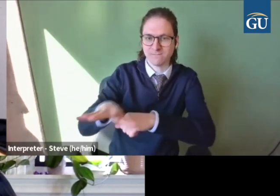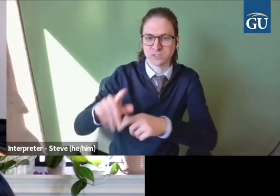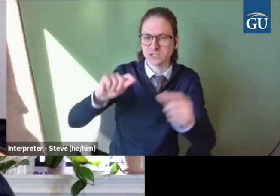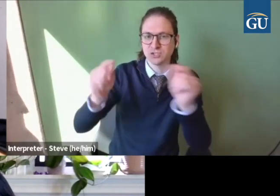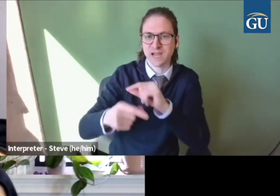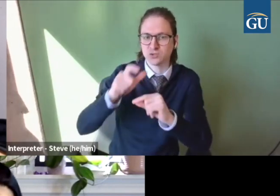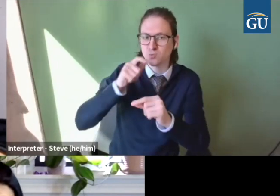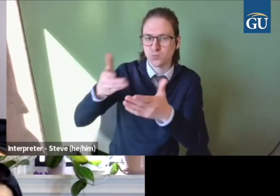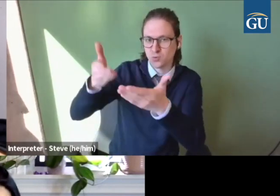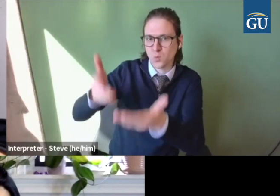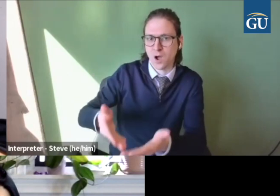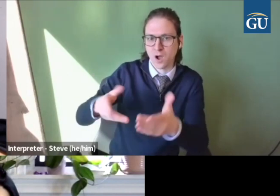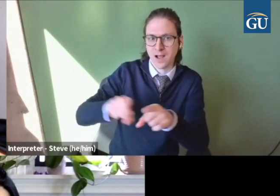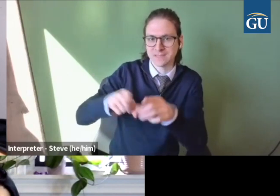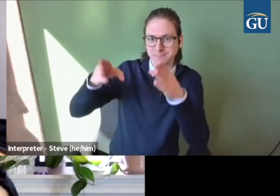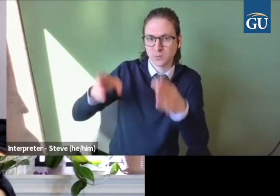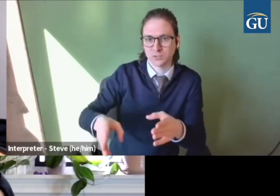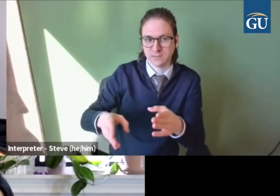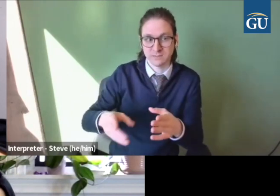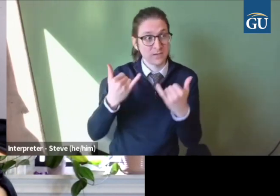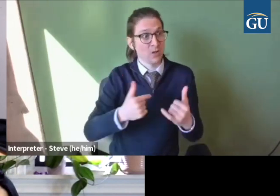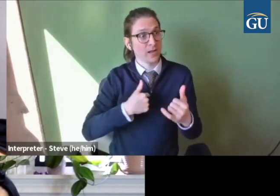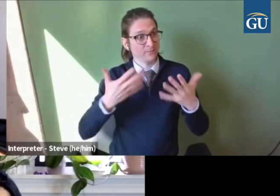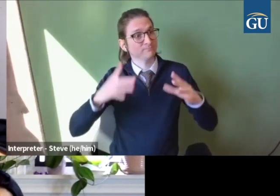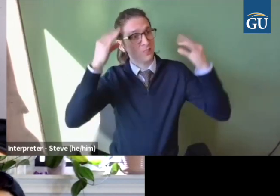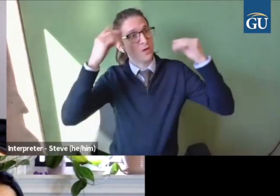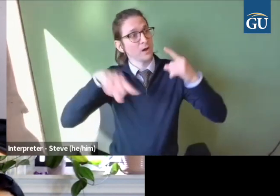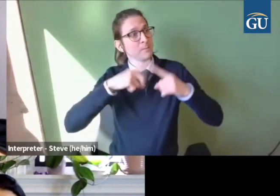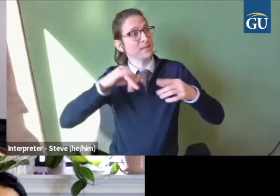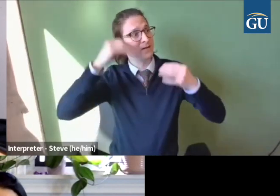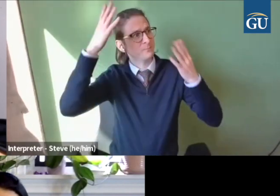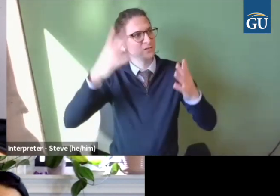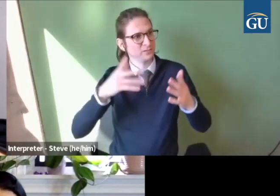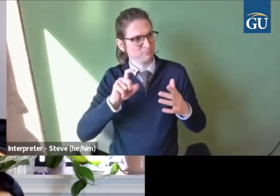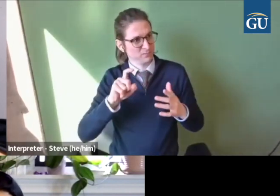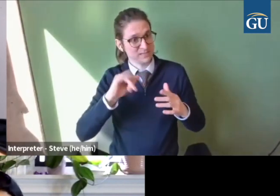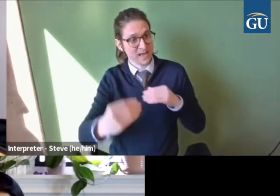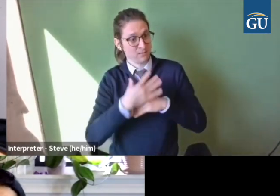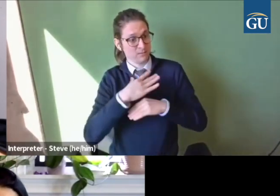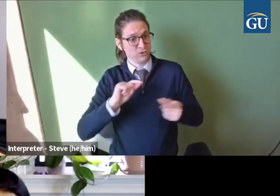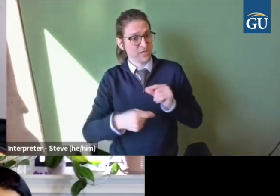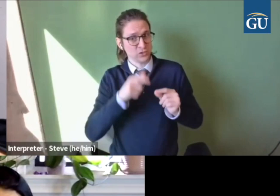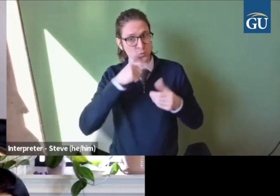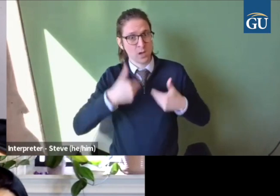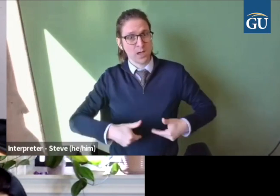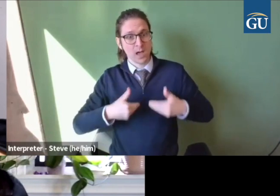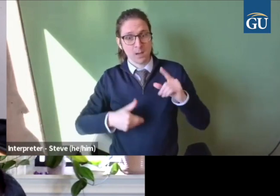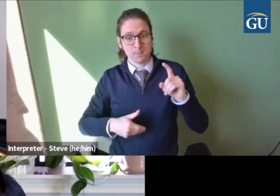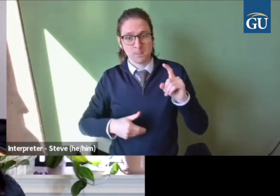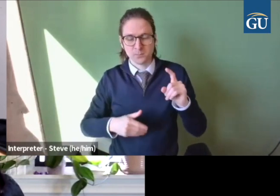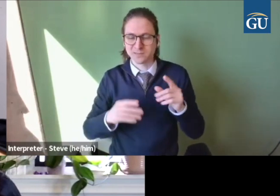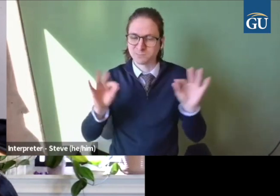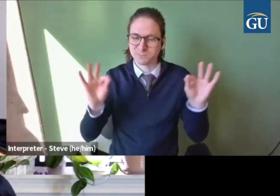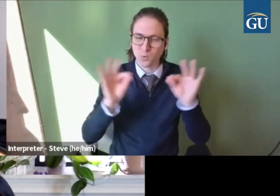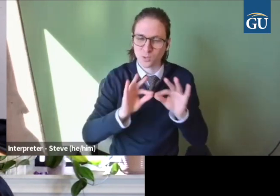thought about that information? You know, it's important that we can ingest and make sense